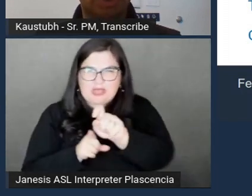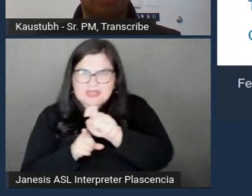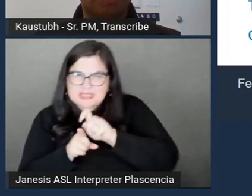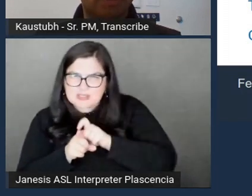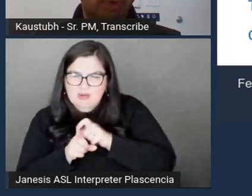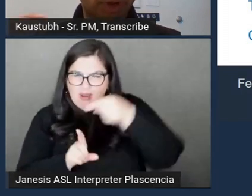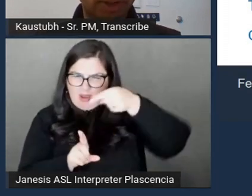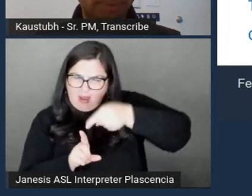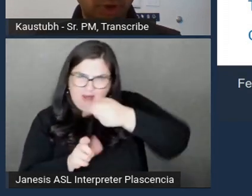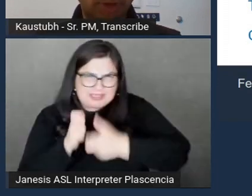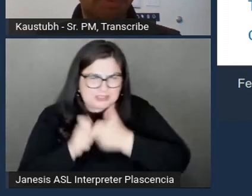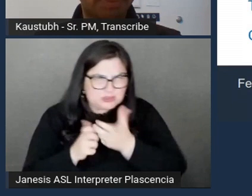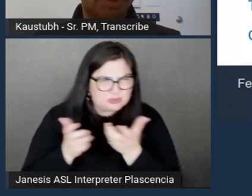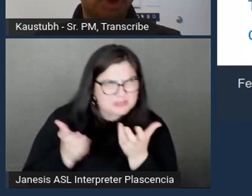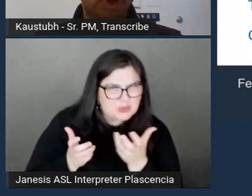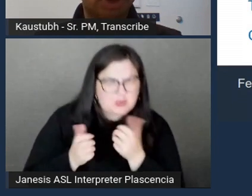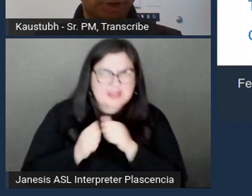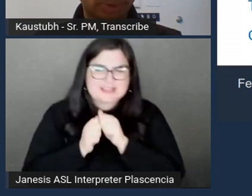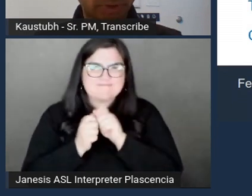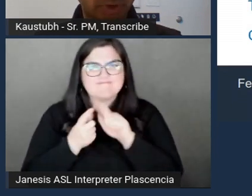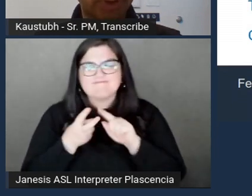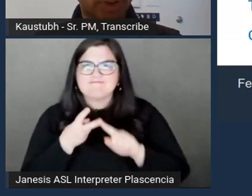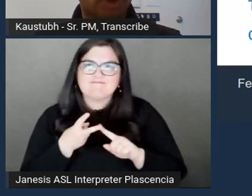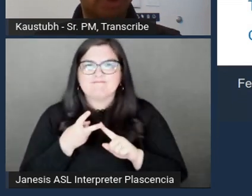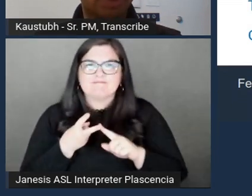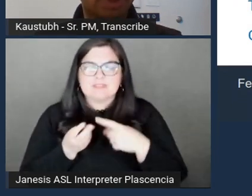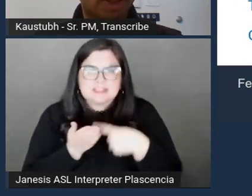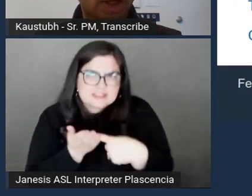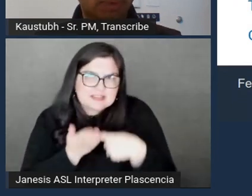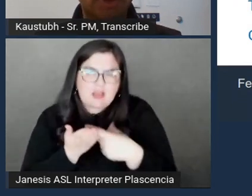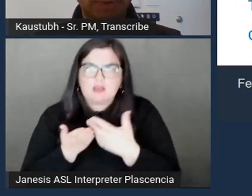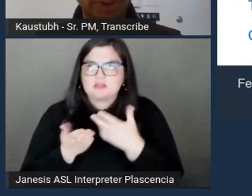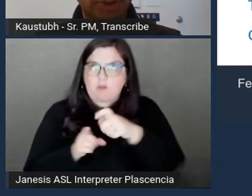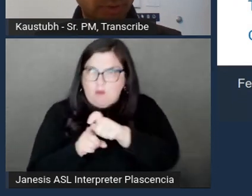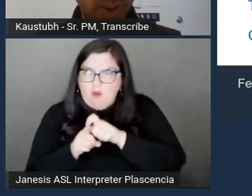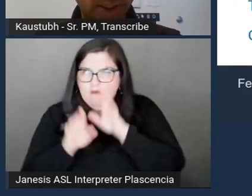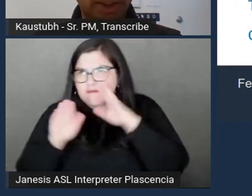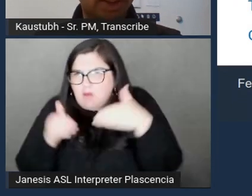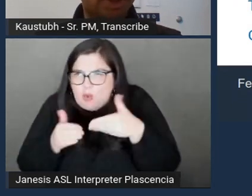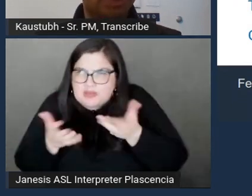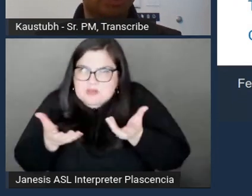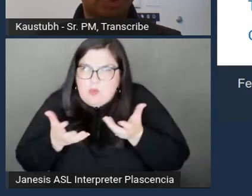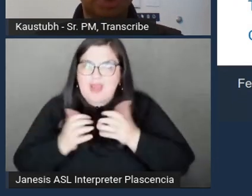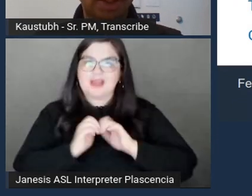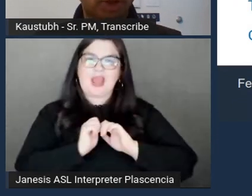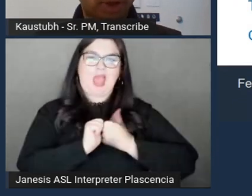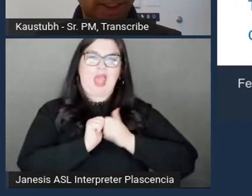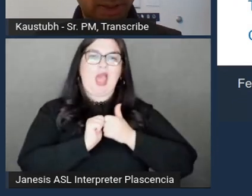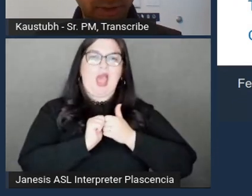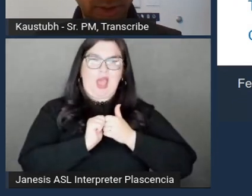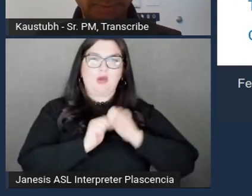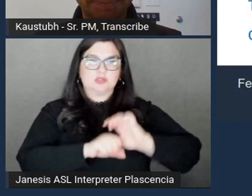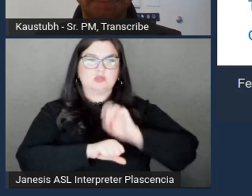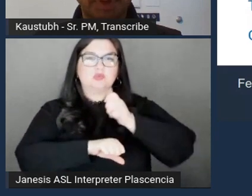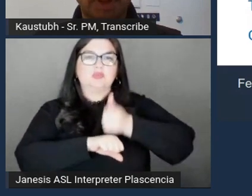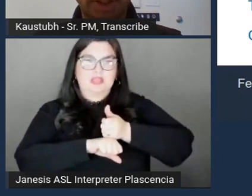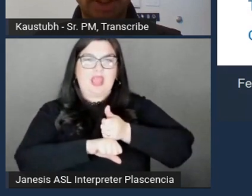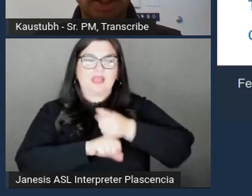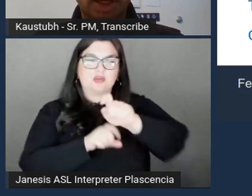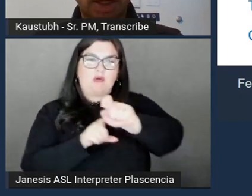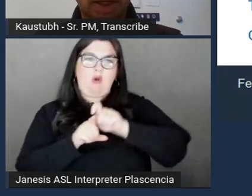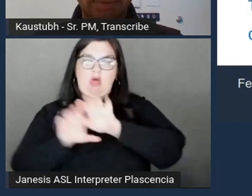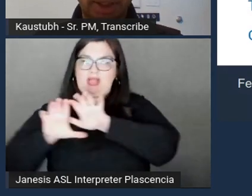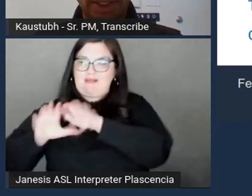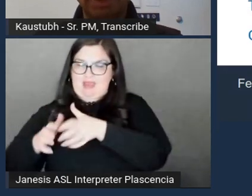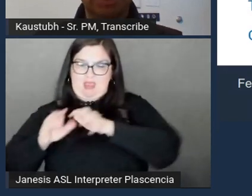issues, or, what are the top, calls you should be focusing on, one of the ways to do that is to create a call category,